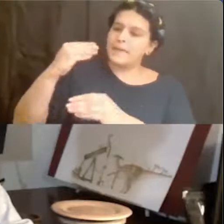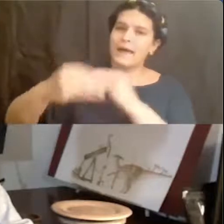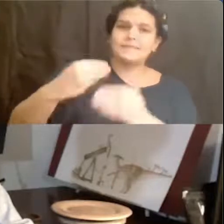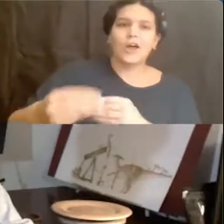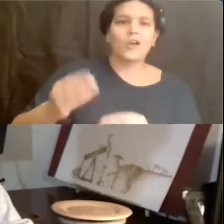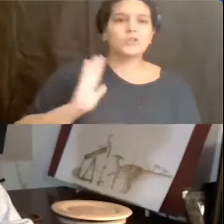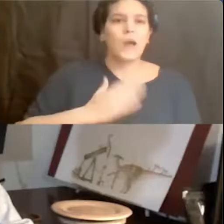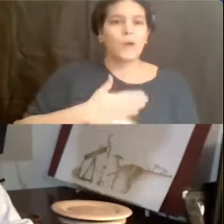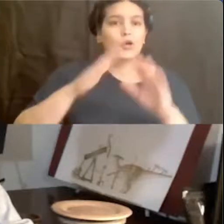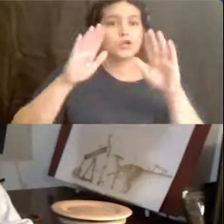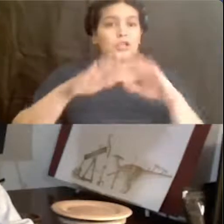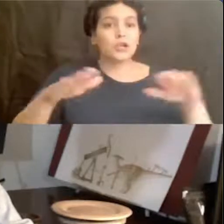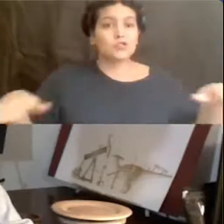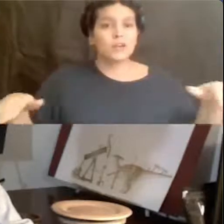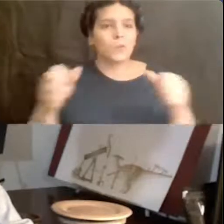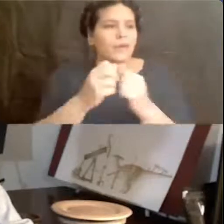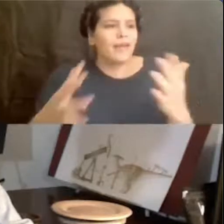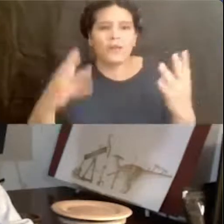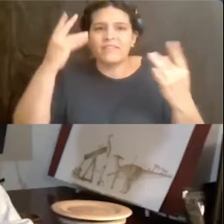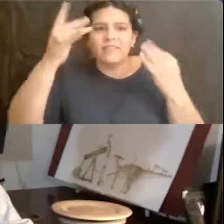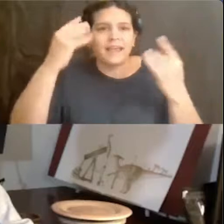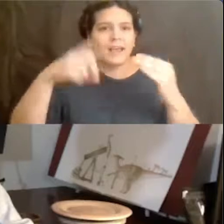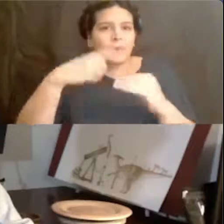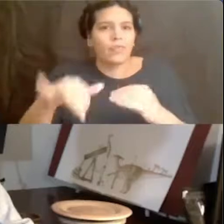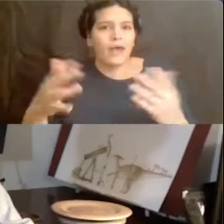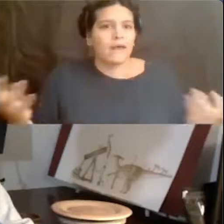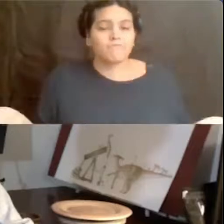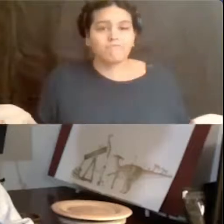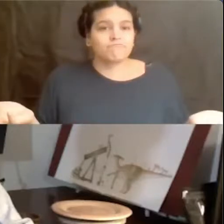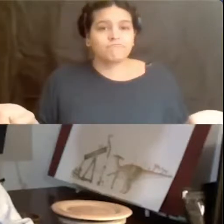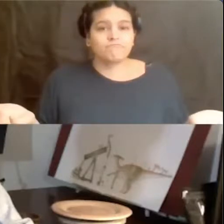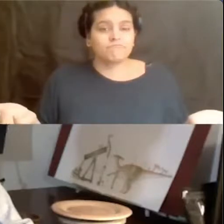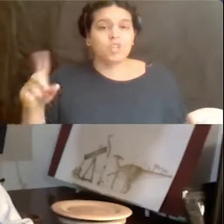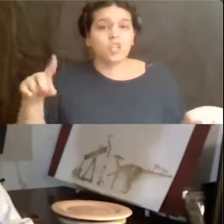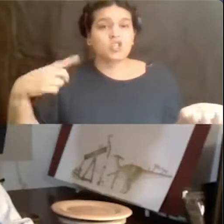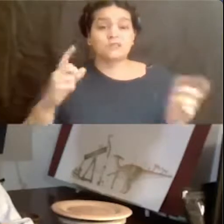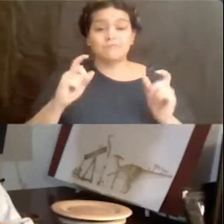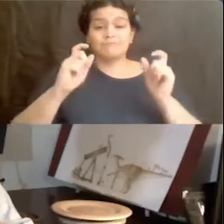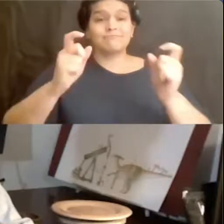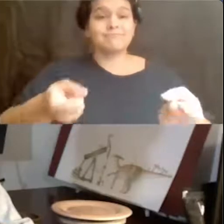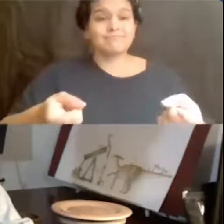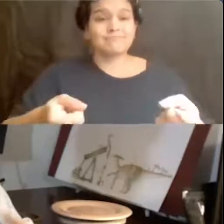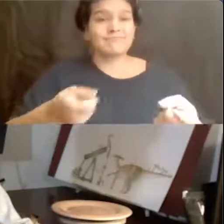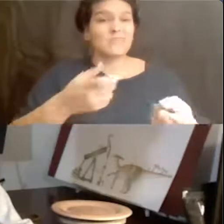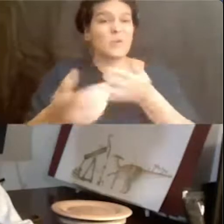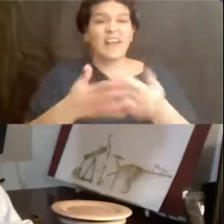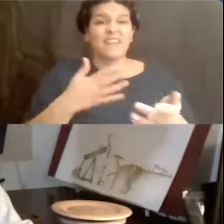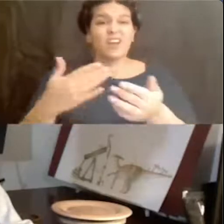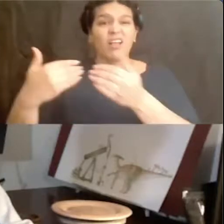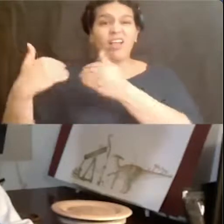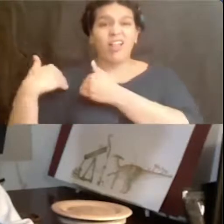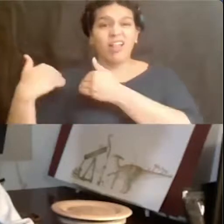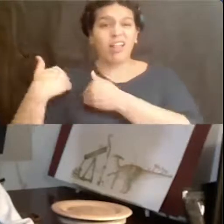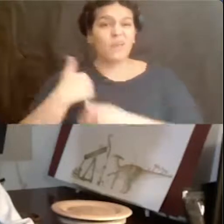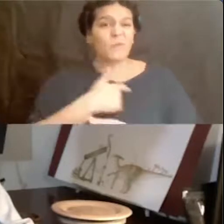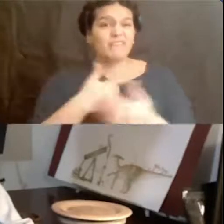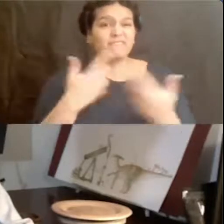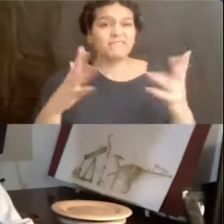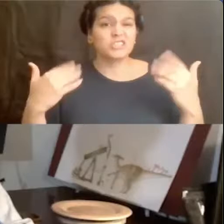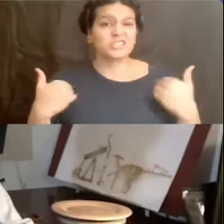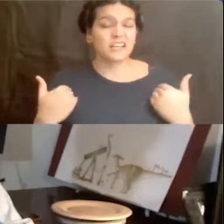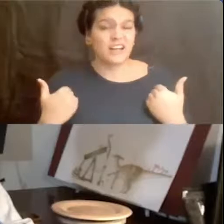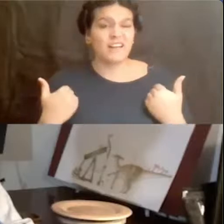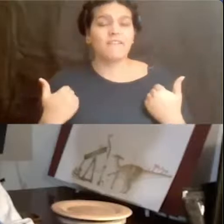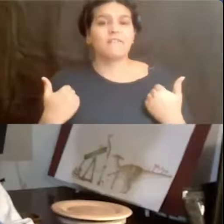times without, thinking about it too much. And so, especially when it goes back to our grandparents,